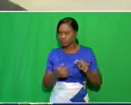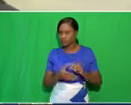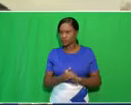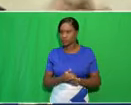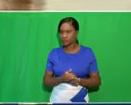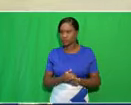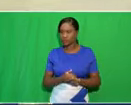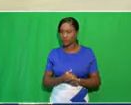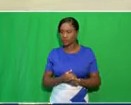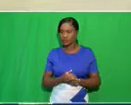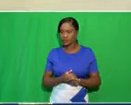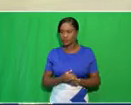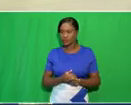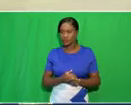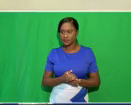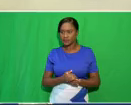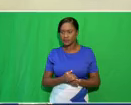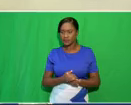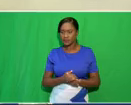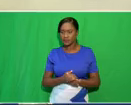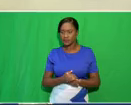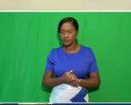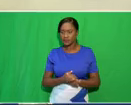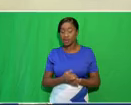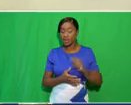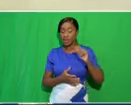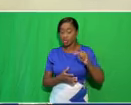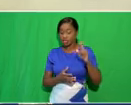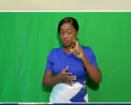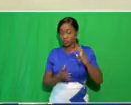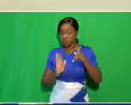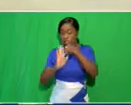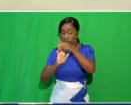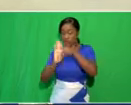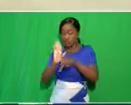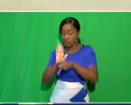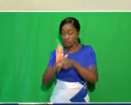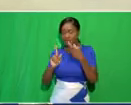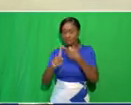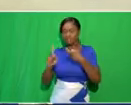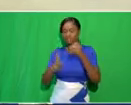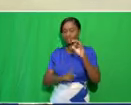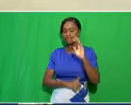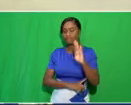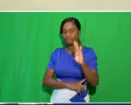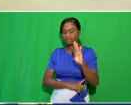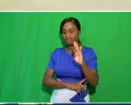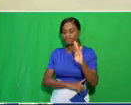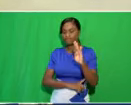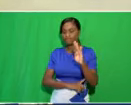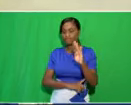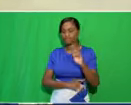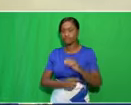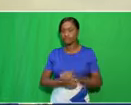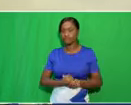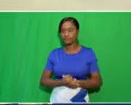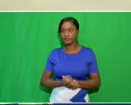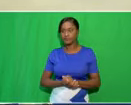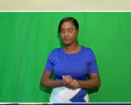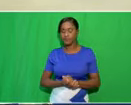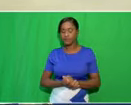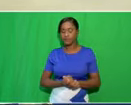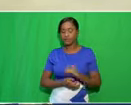Dr. Spence would have raised those issues, but this is a policy question, I think it is, and it's a Facebook question, so this goes to the Chief